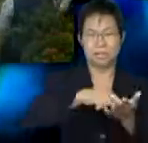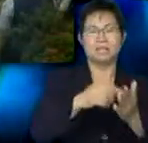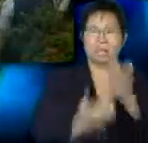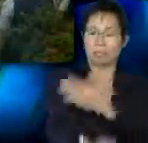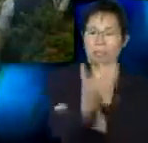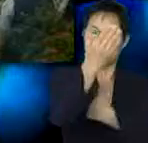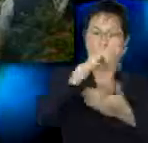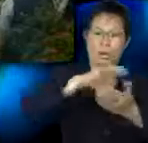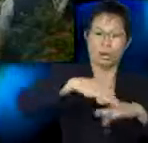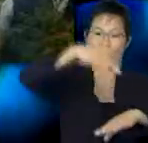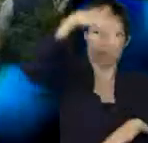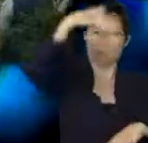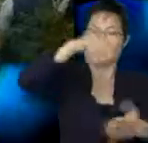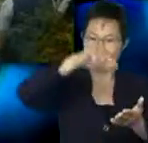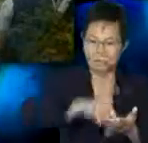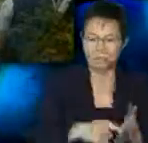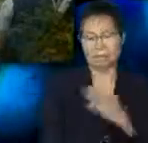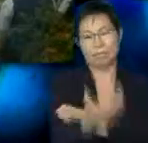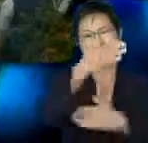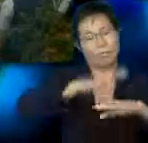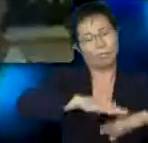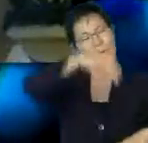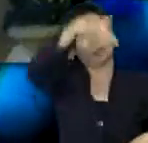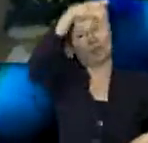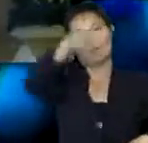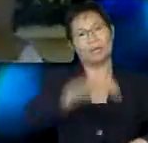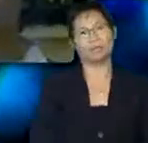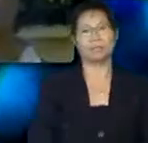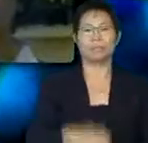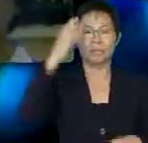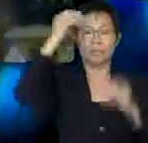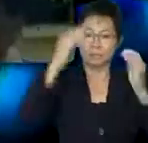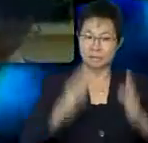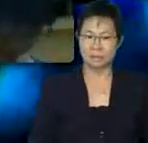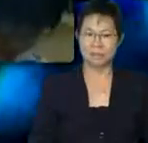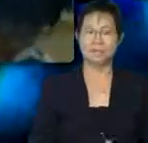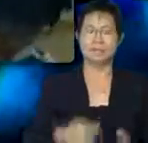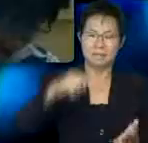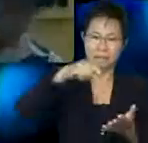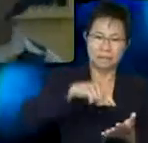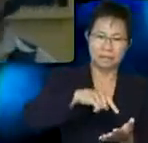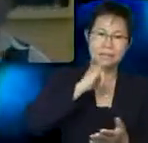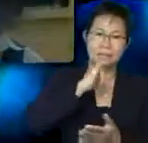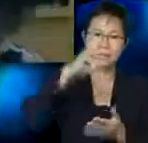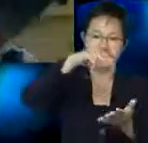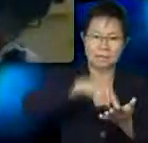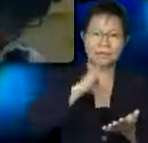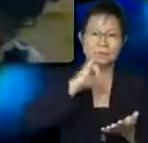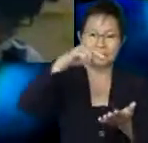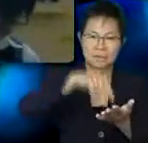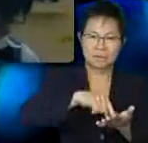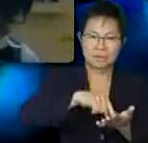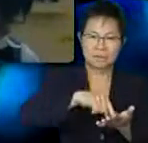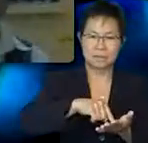glory. Yes, this is the morning glory. Sir, Yes. Is this- Winnie? is